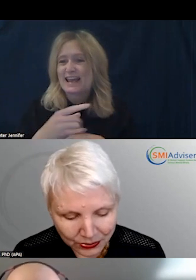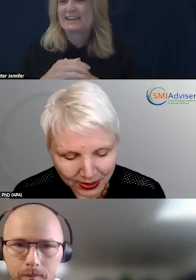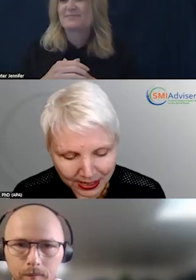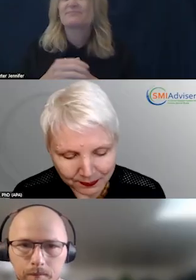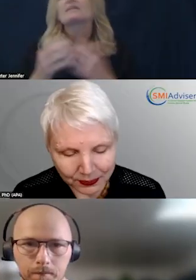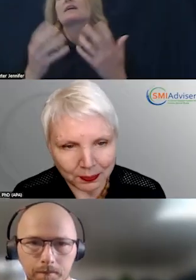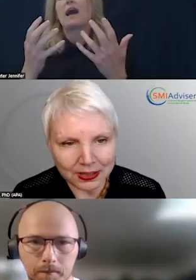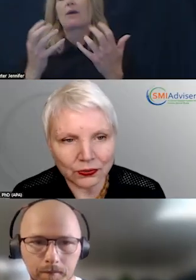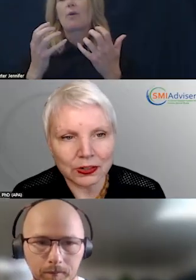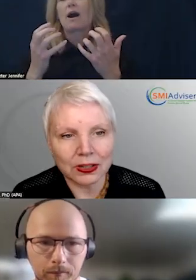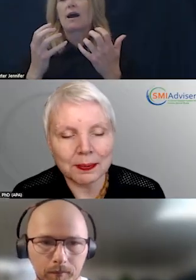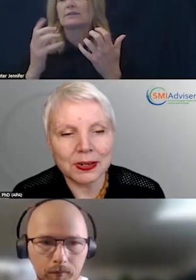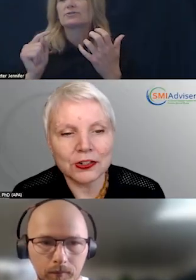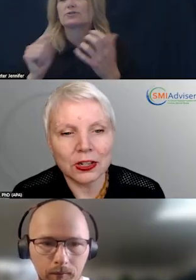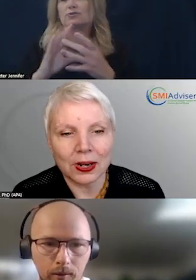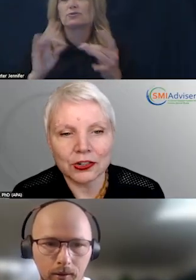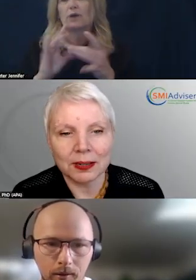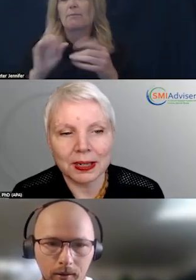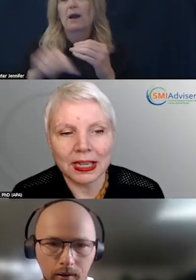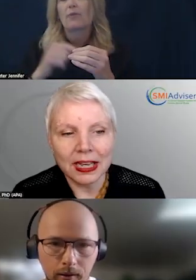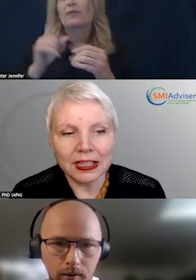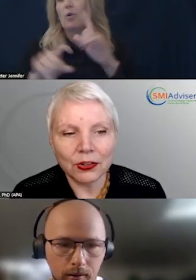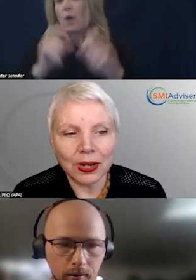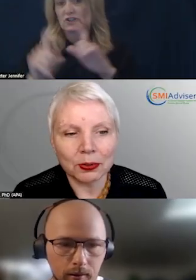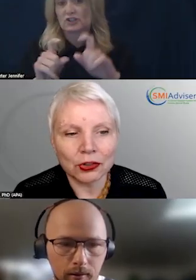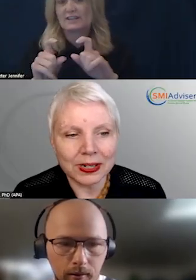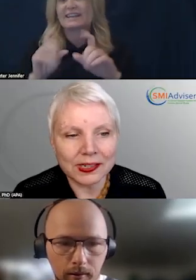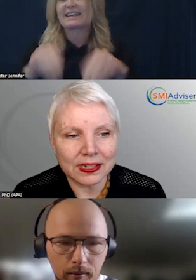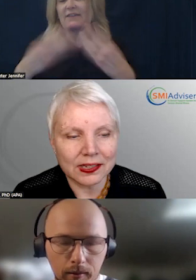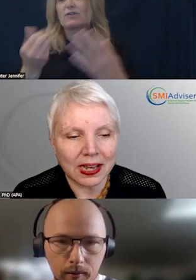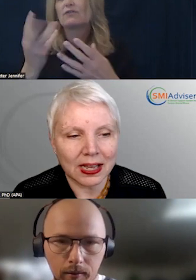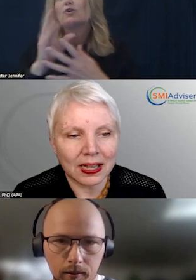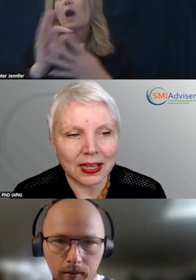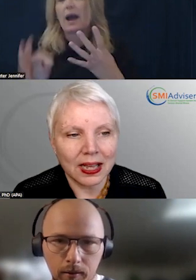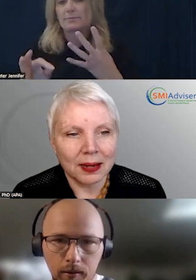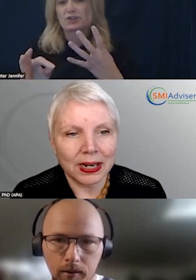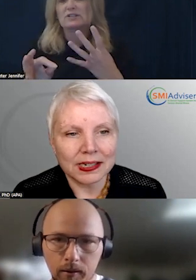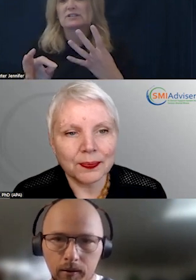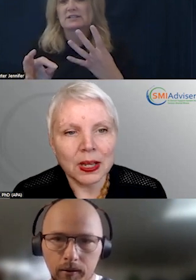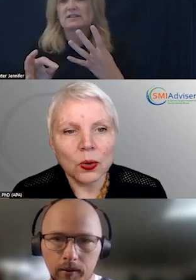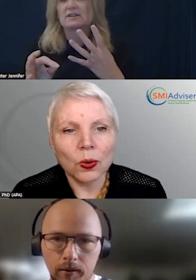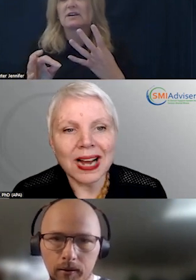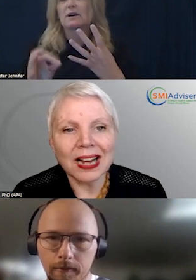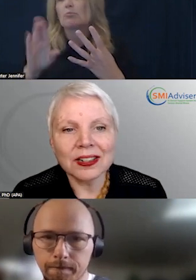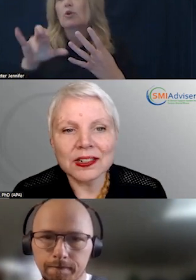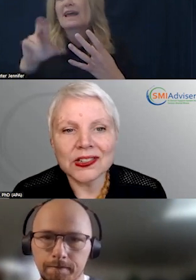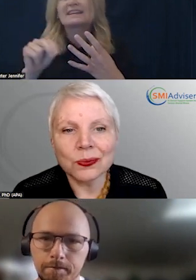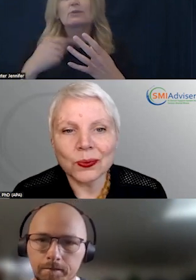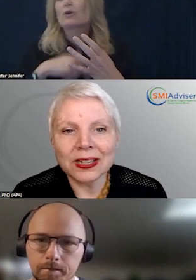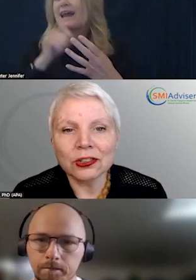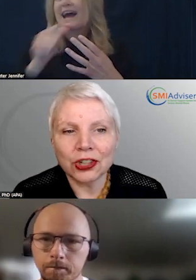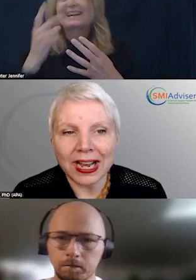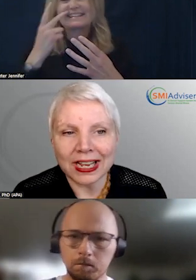Wanted to bring this forward. So let me read you the question. I'm going to give you a couple choices, Brandon. We're not going to